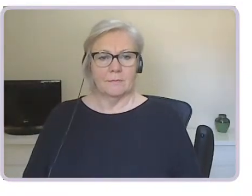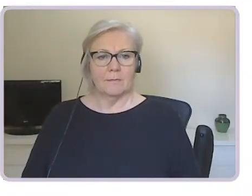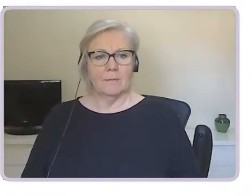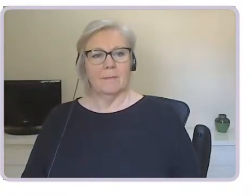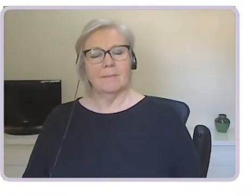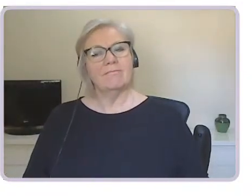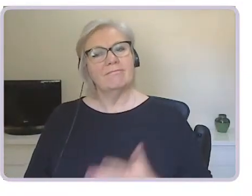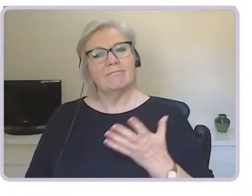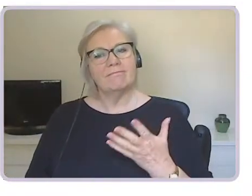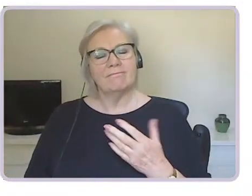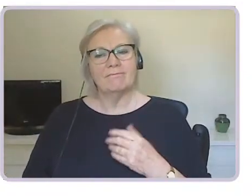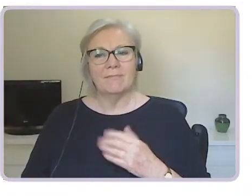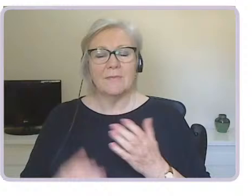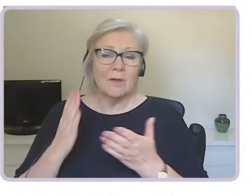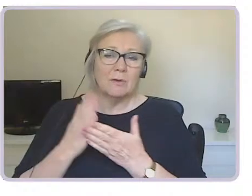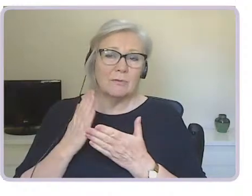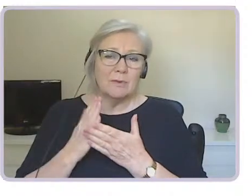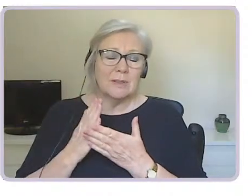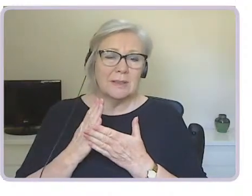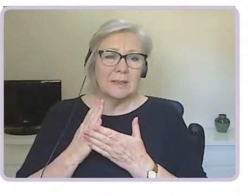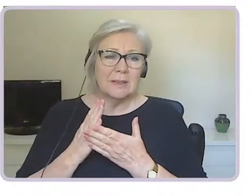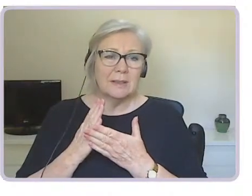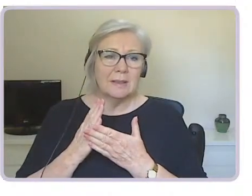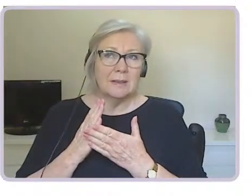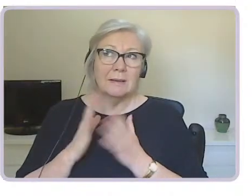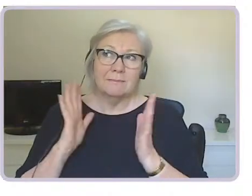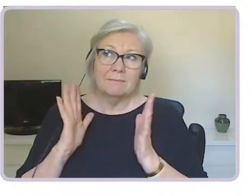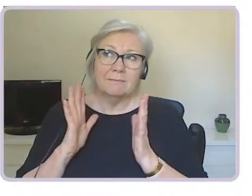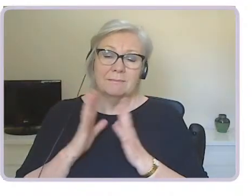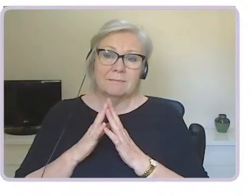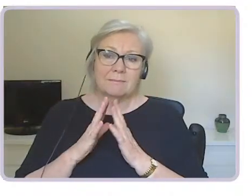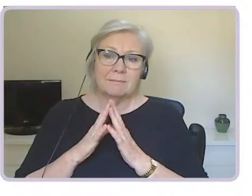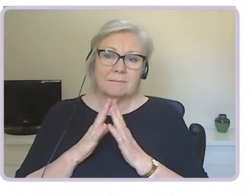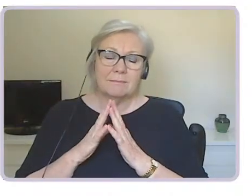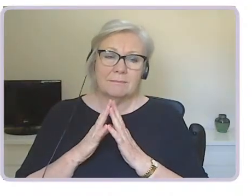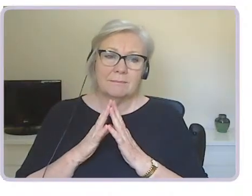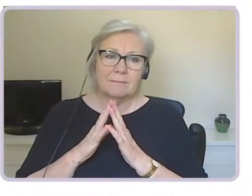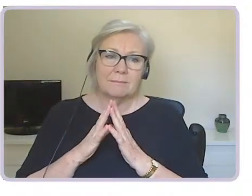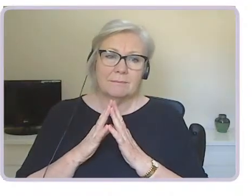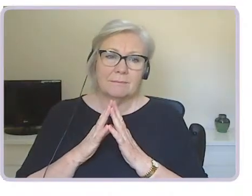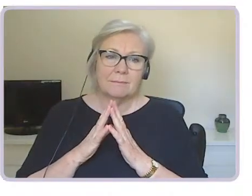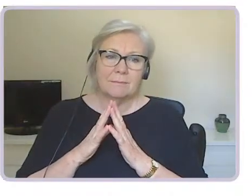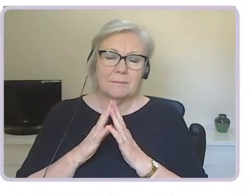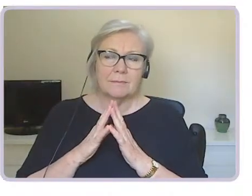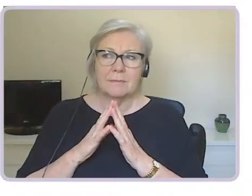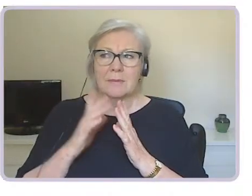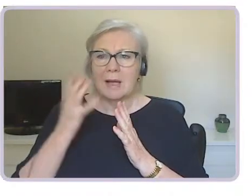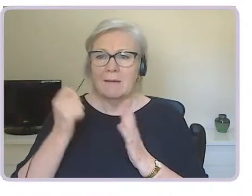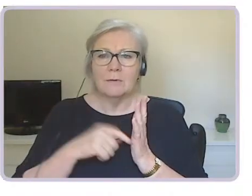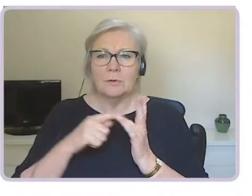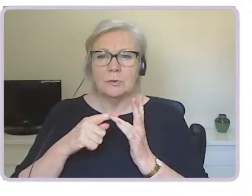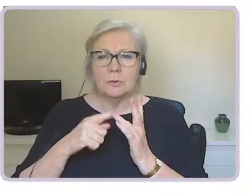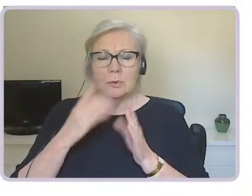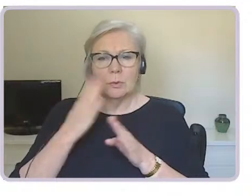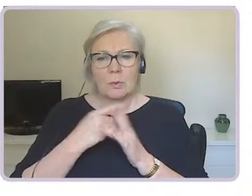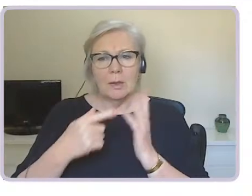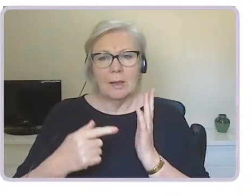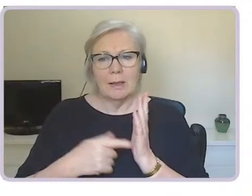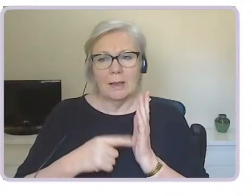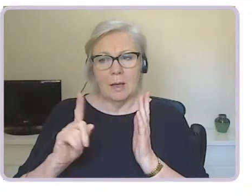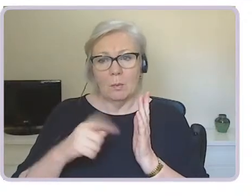Yeah, really, it's all about just identifying what is it that you can control